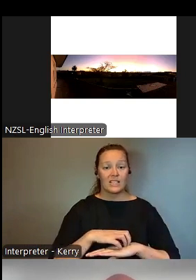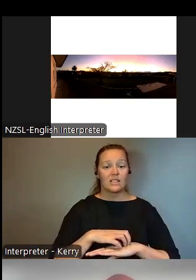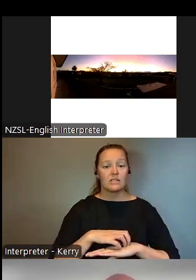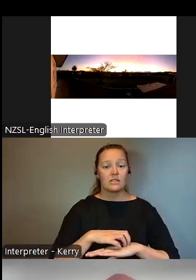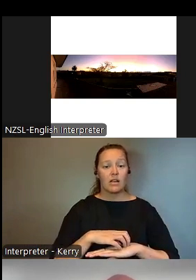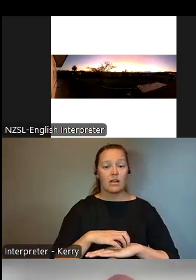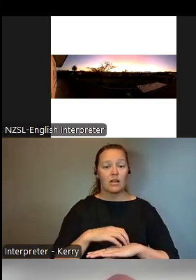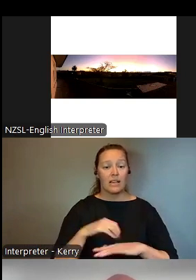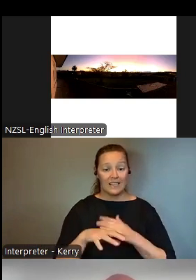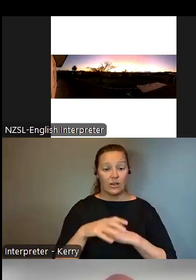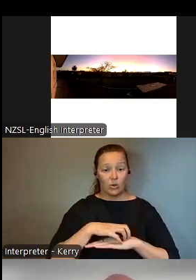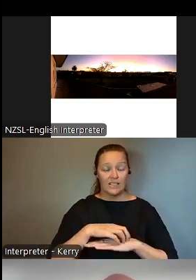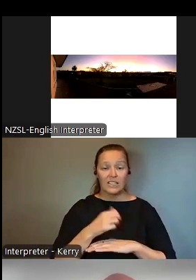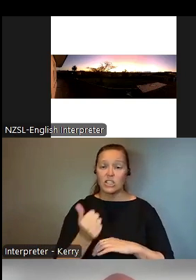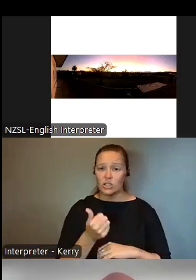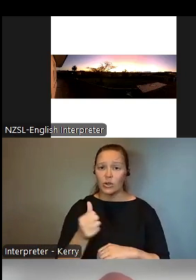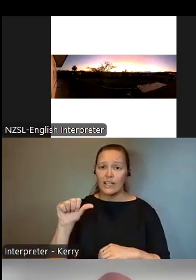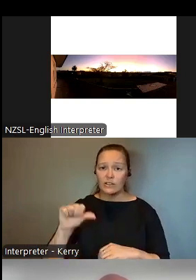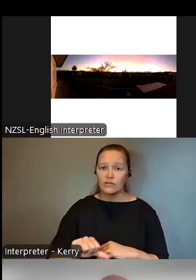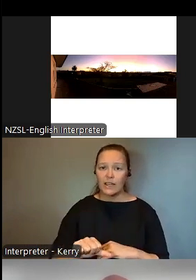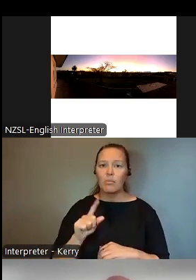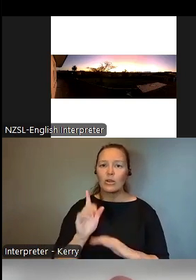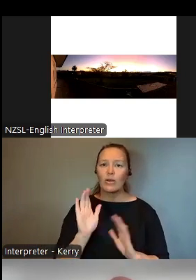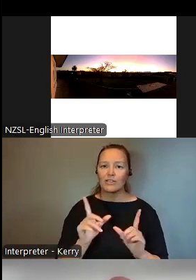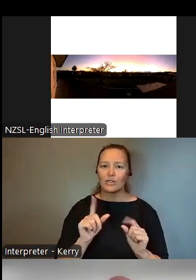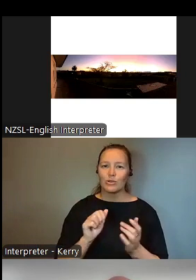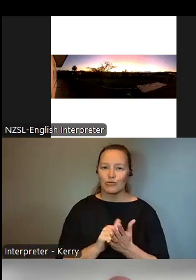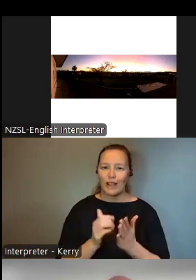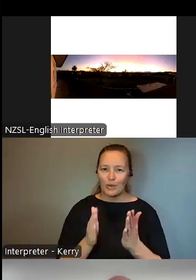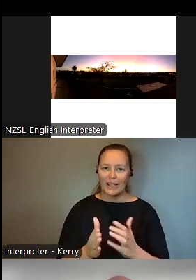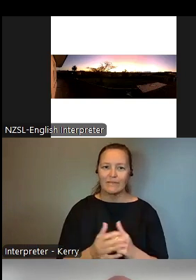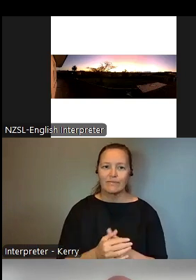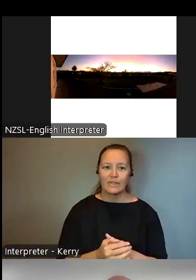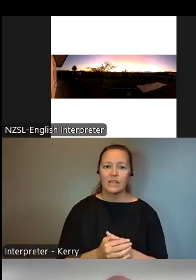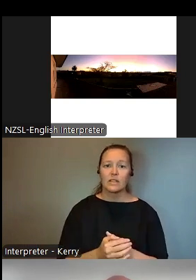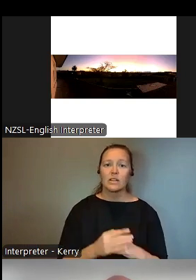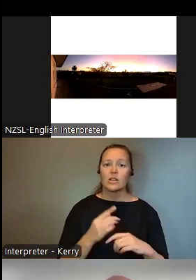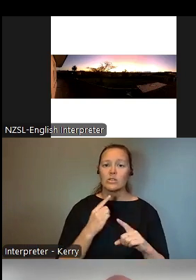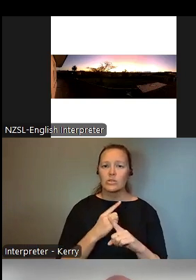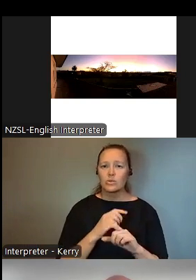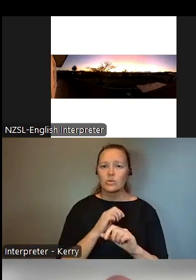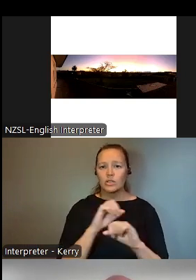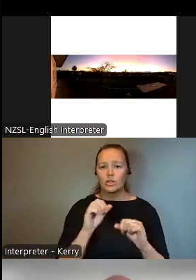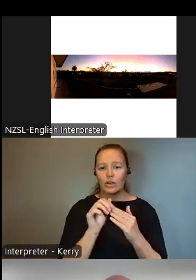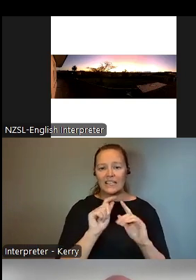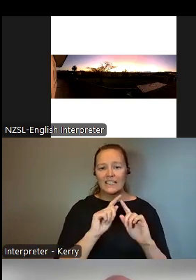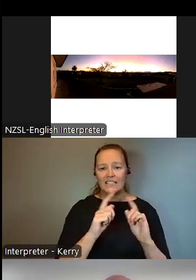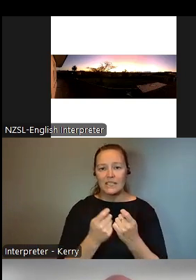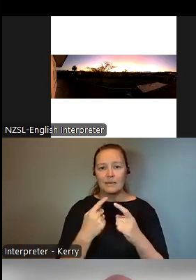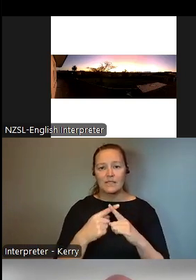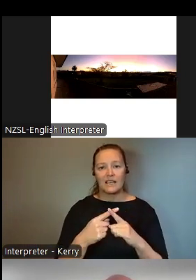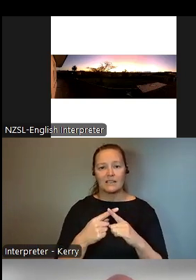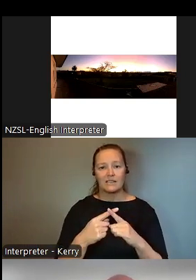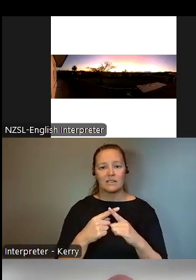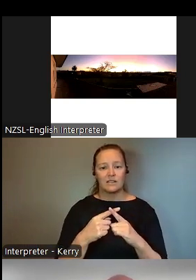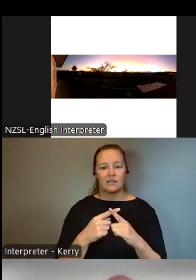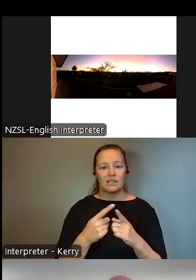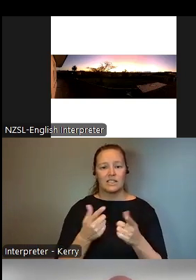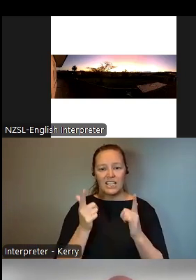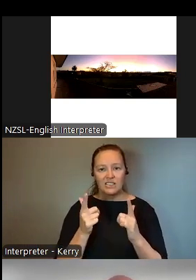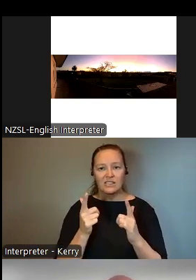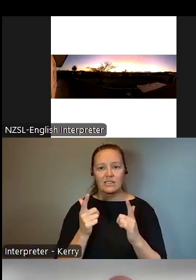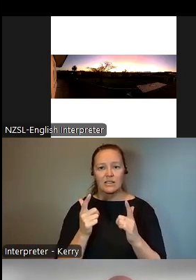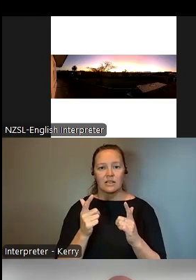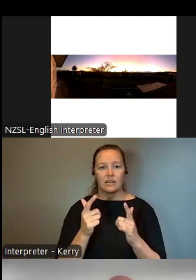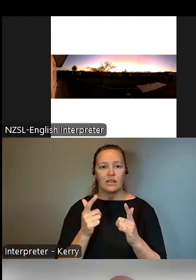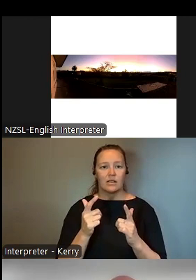you have to do it right. So talk with your leadership teams and your teachers about the kind of failure you want to see more of.